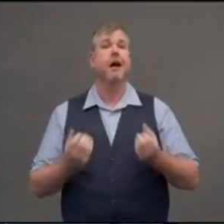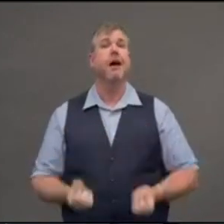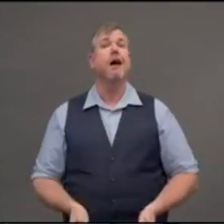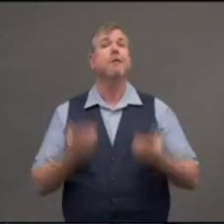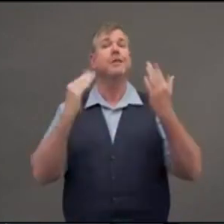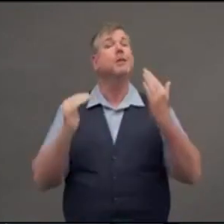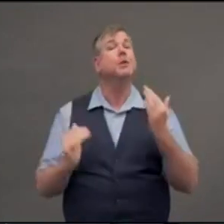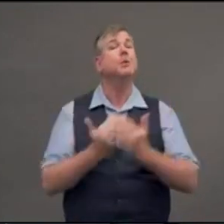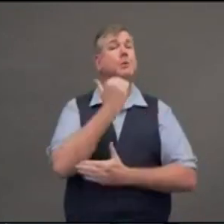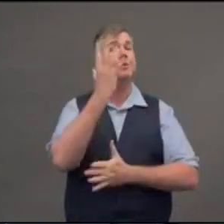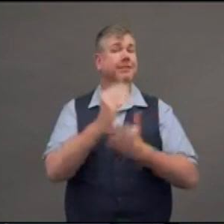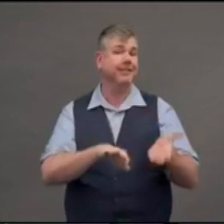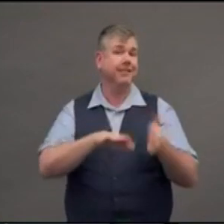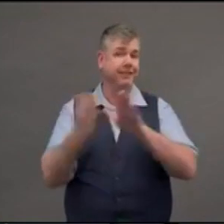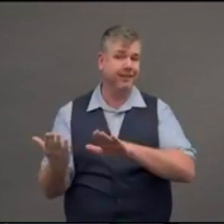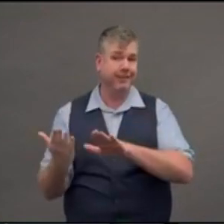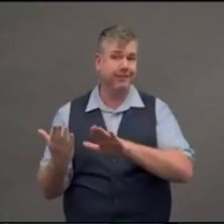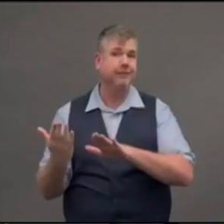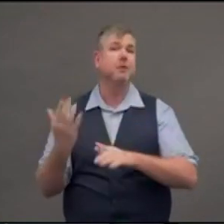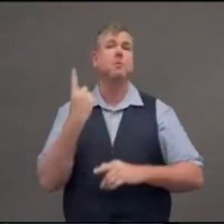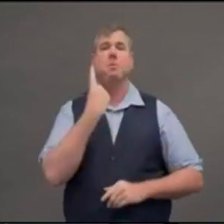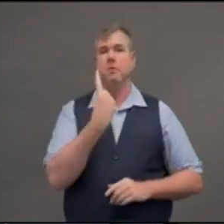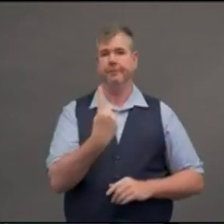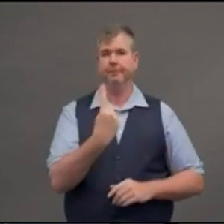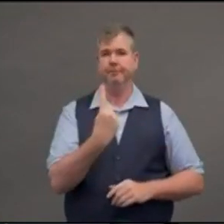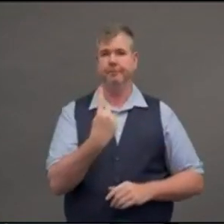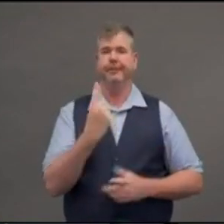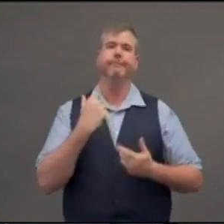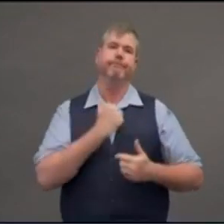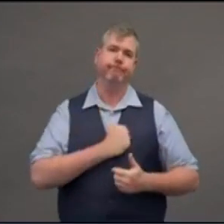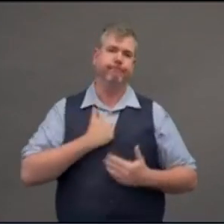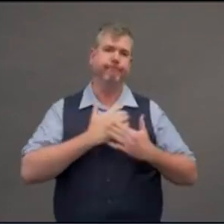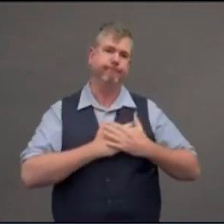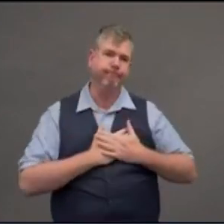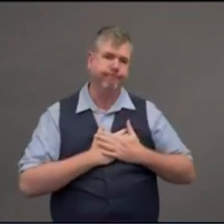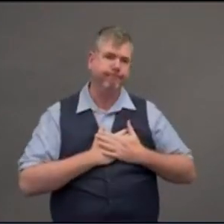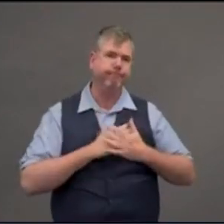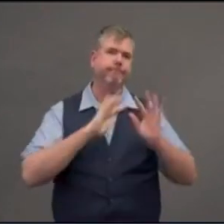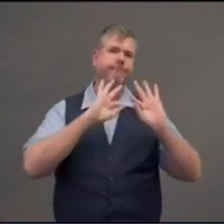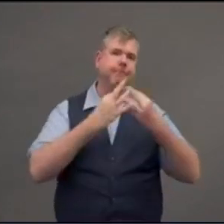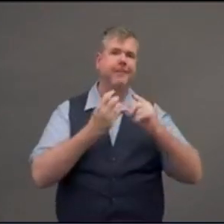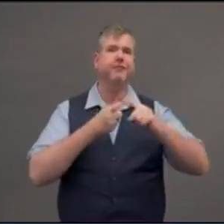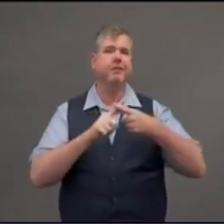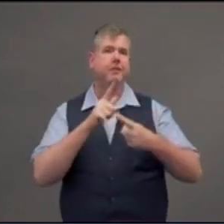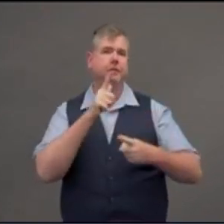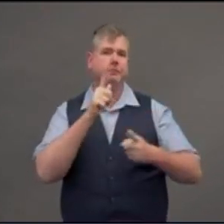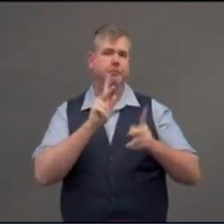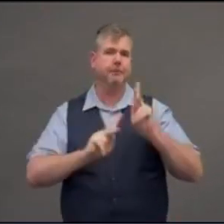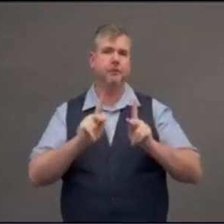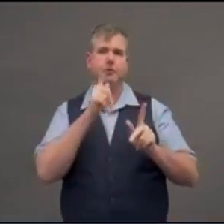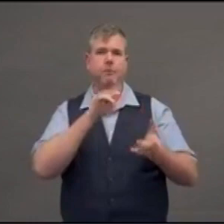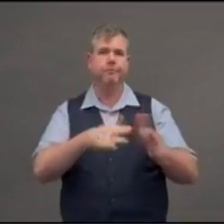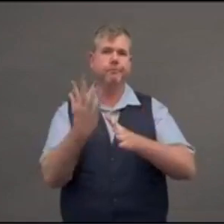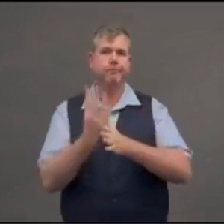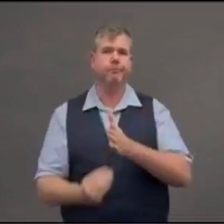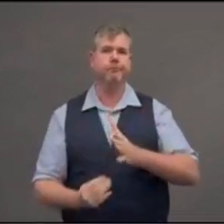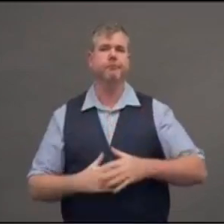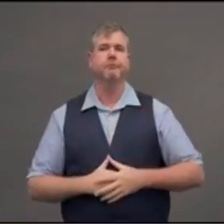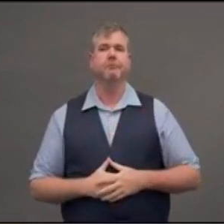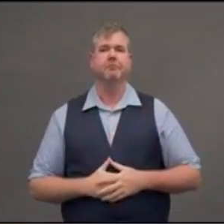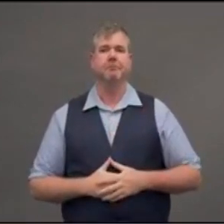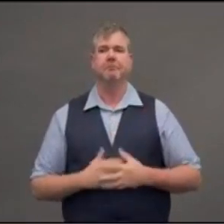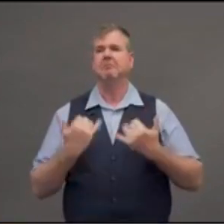COVID-19. Luis, if you could go ahead and take it full screen. Let's just take a closer look at the data dashboard here. You can see